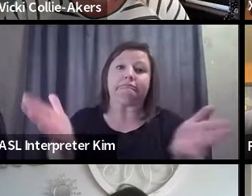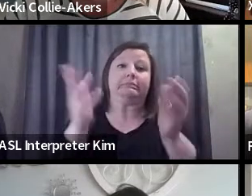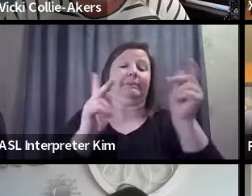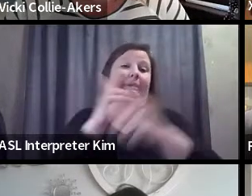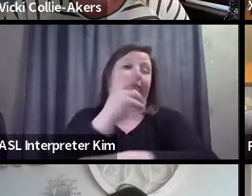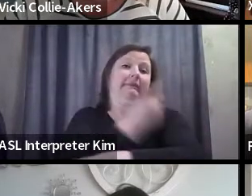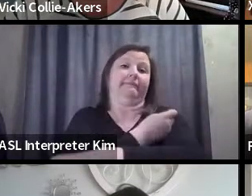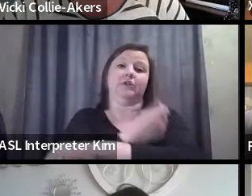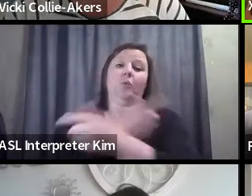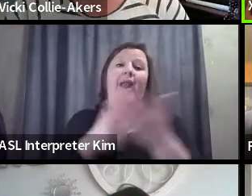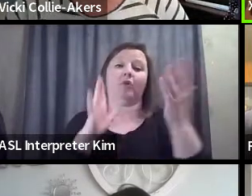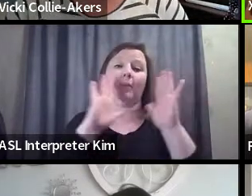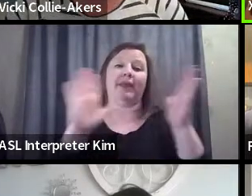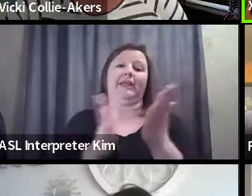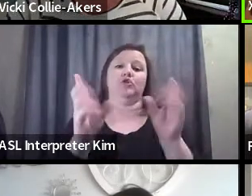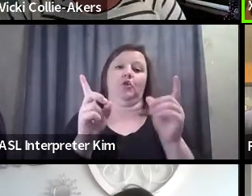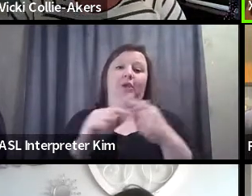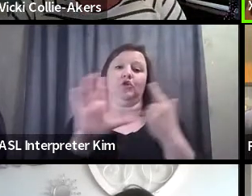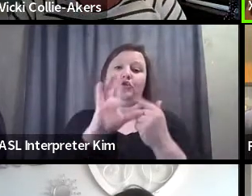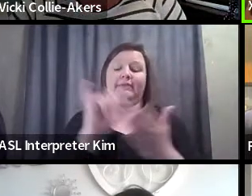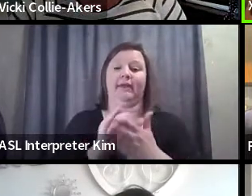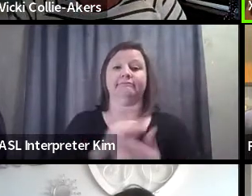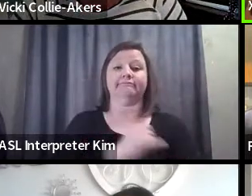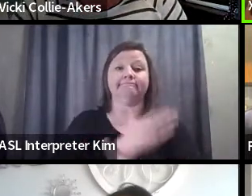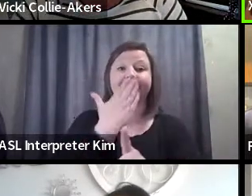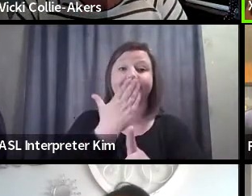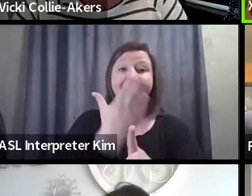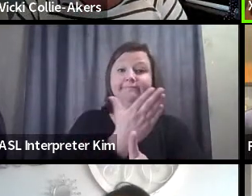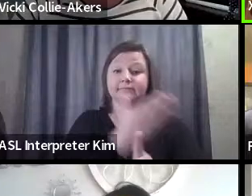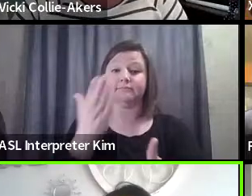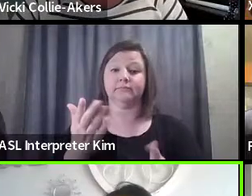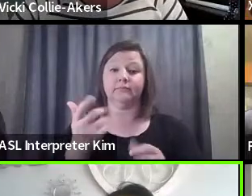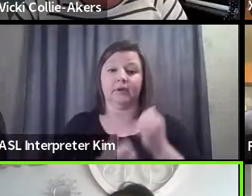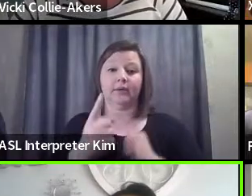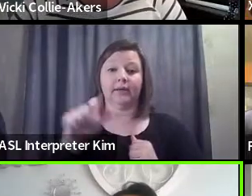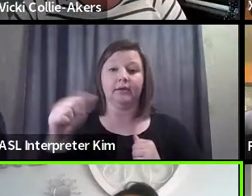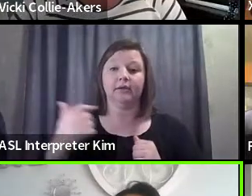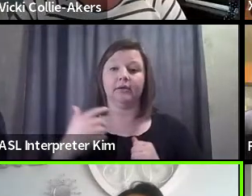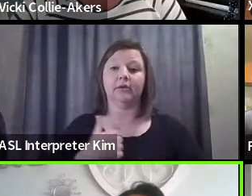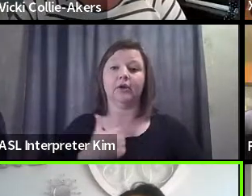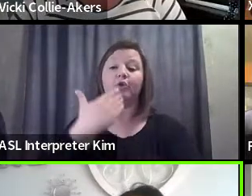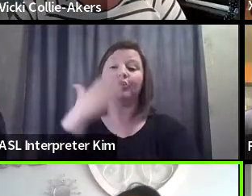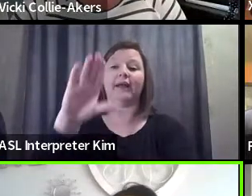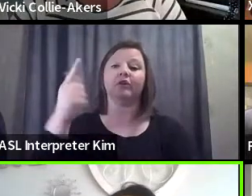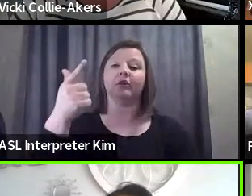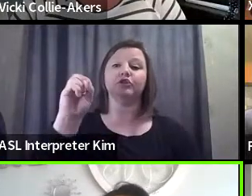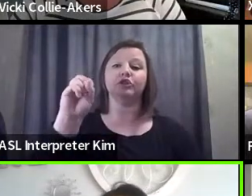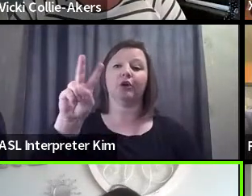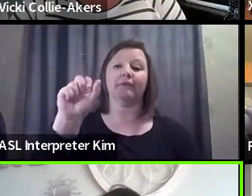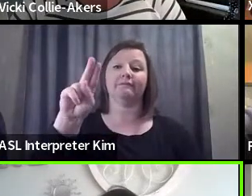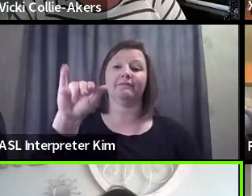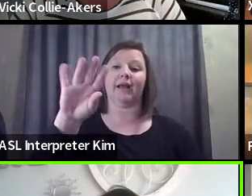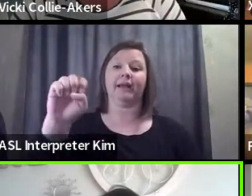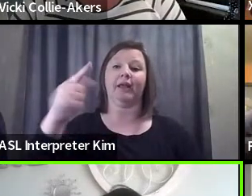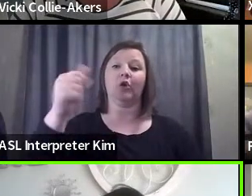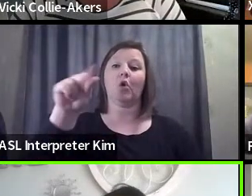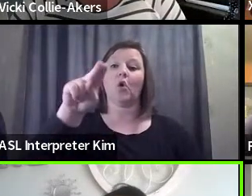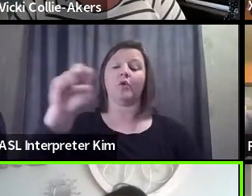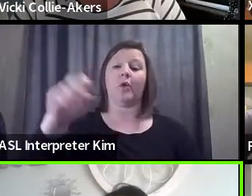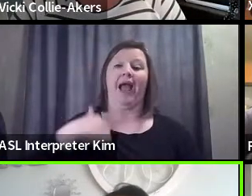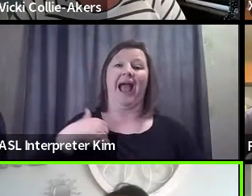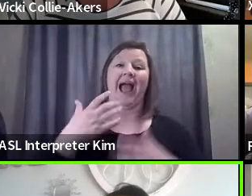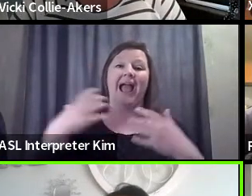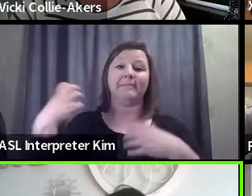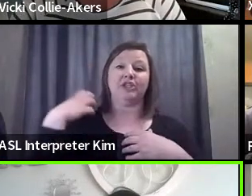you. Wonderful. Thank you, Rosalind. Good afternoon. I'm Giovanni Gone. I am the Chief